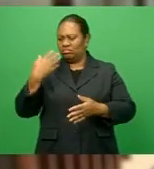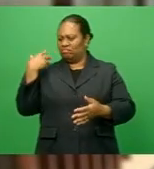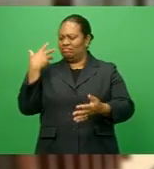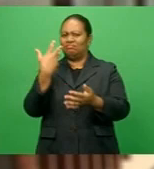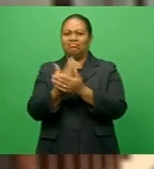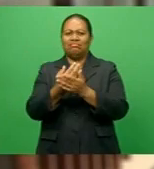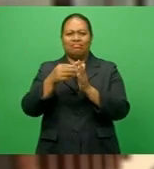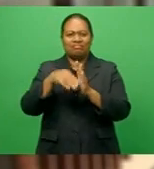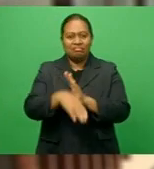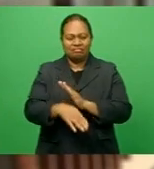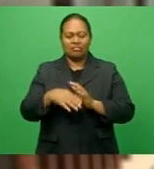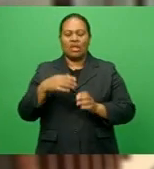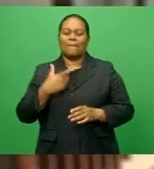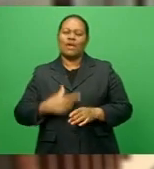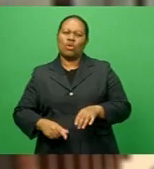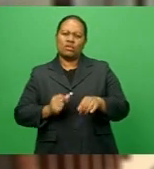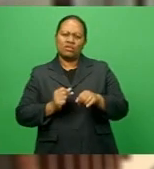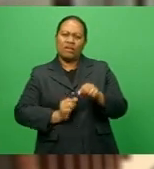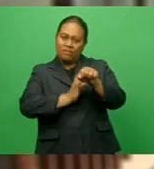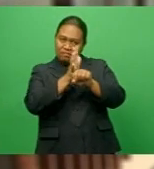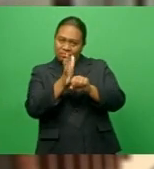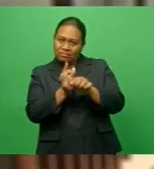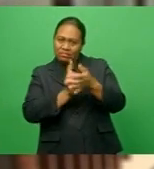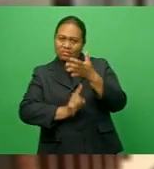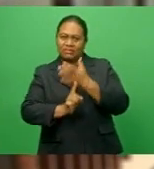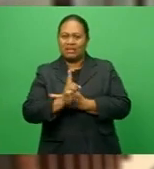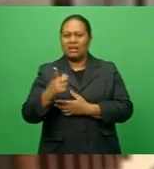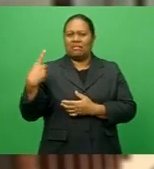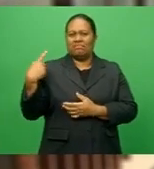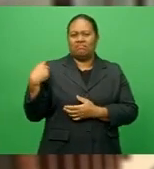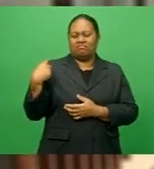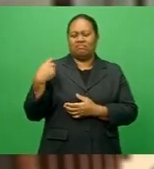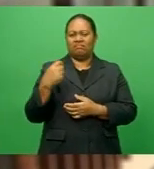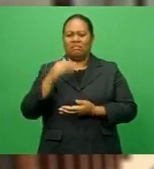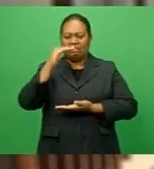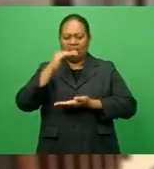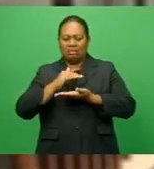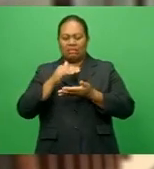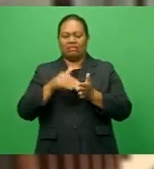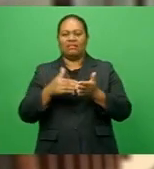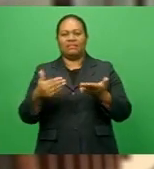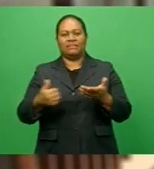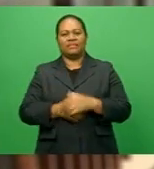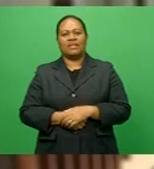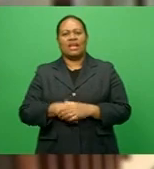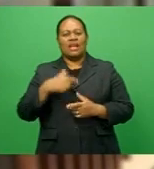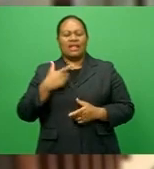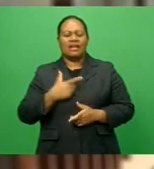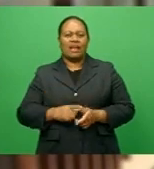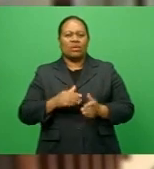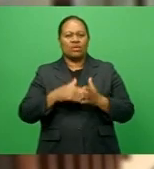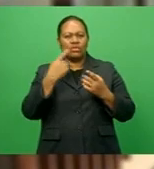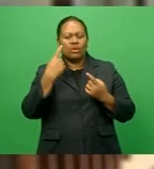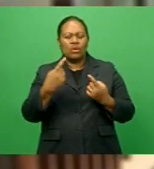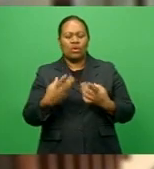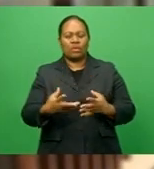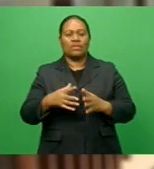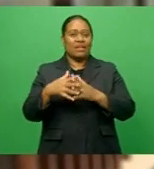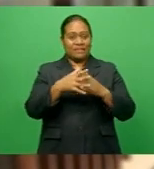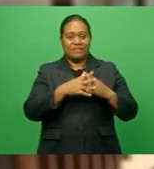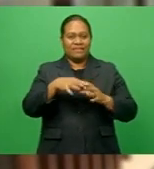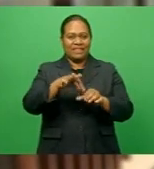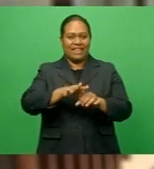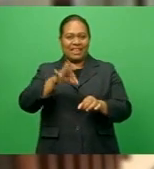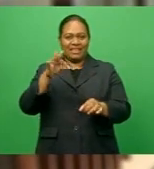against riskier currencies due to coronavirus vaccine breakthroughs and the hope of reduced political uncertainty after the US